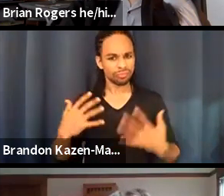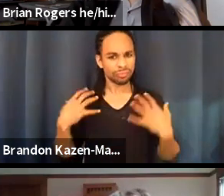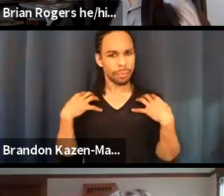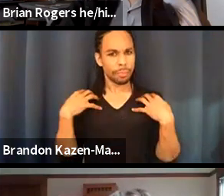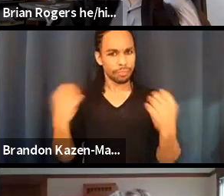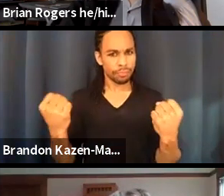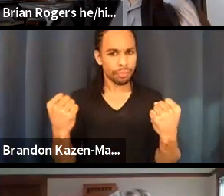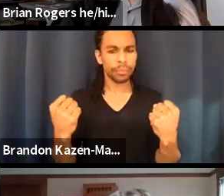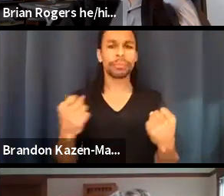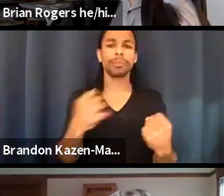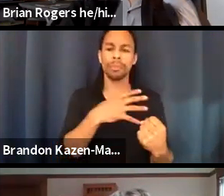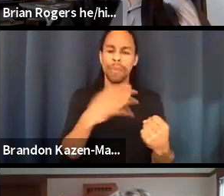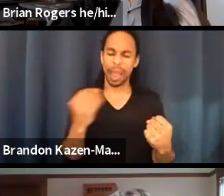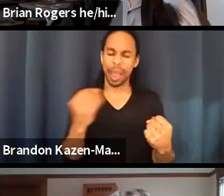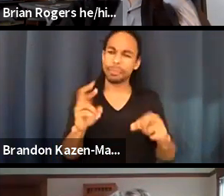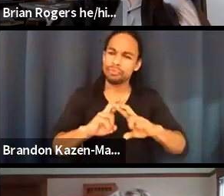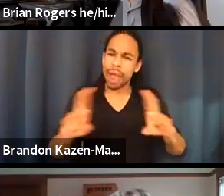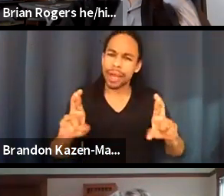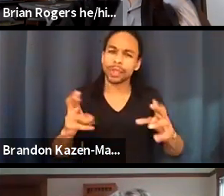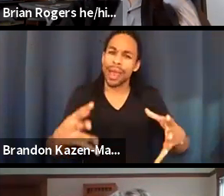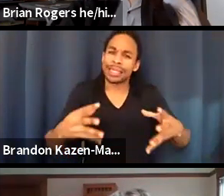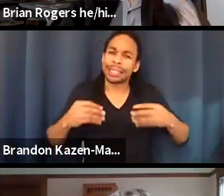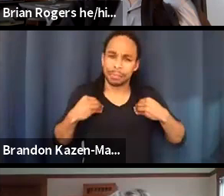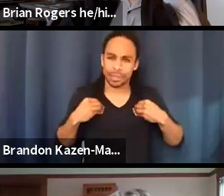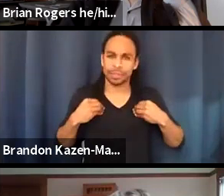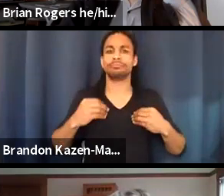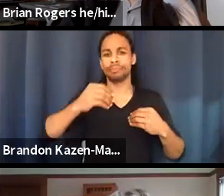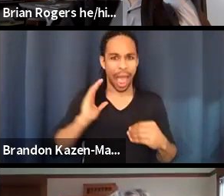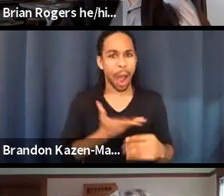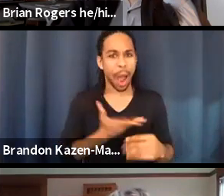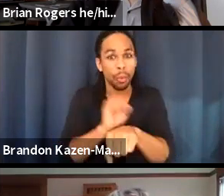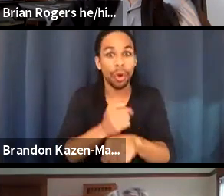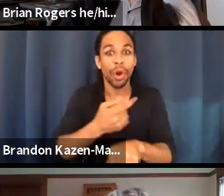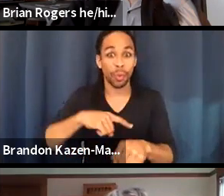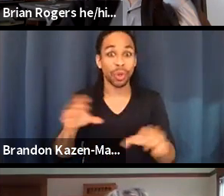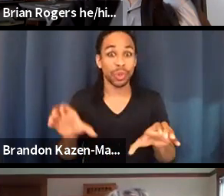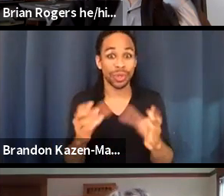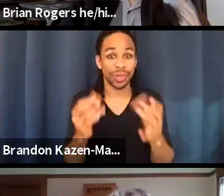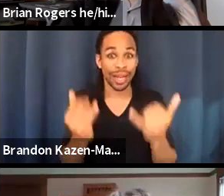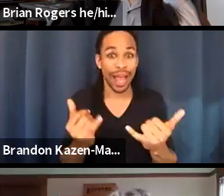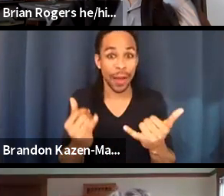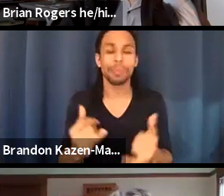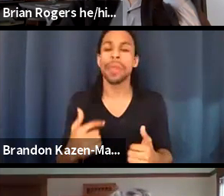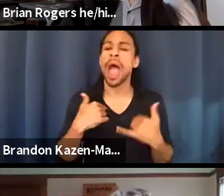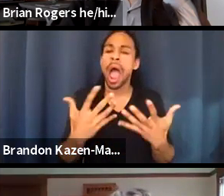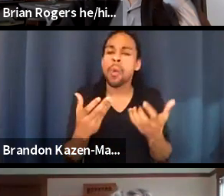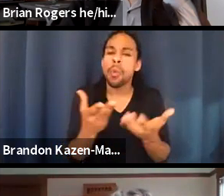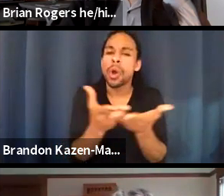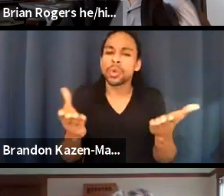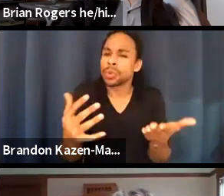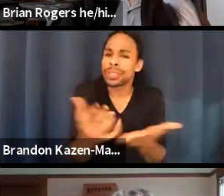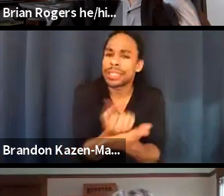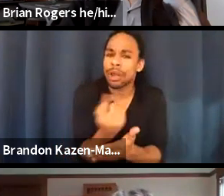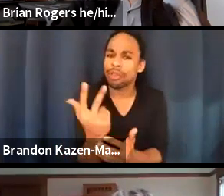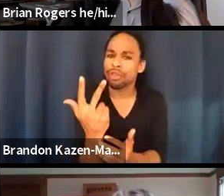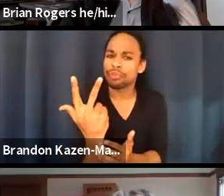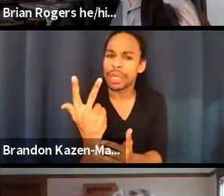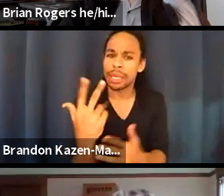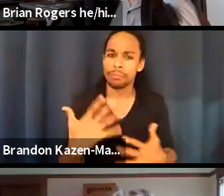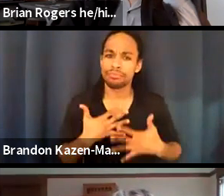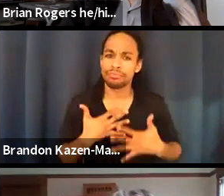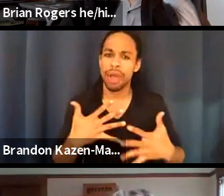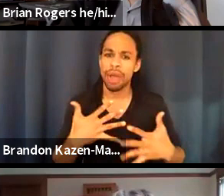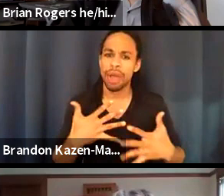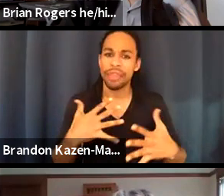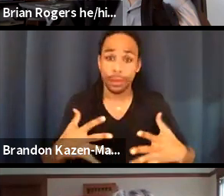breaths in together now. The first breath is in honor of all those who have come before us, our